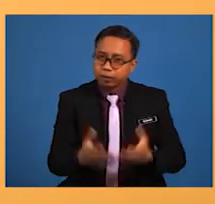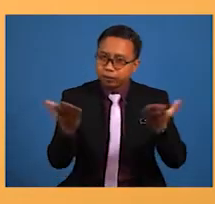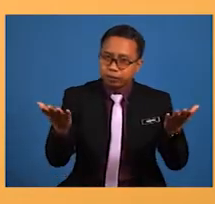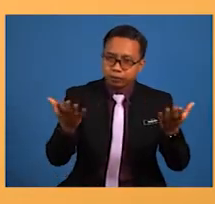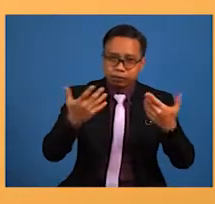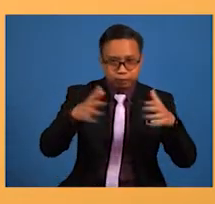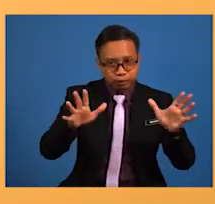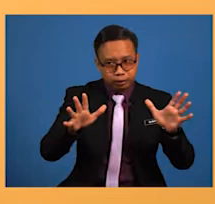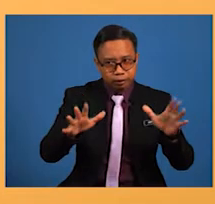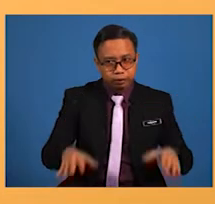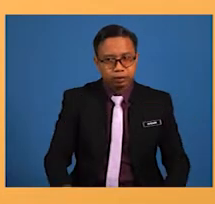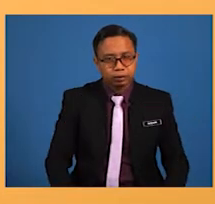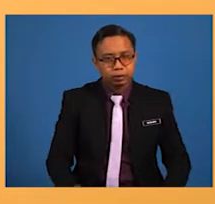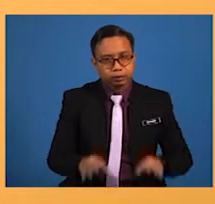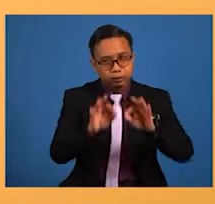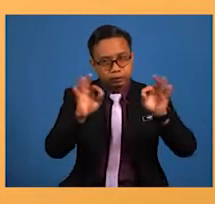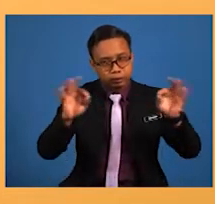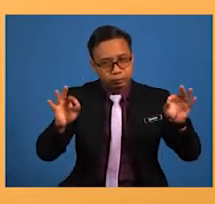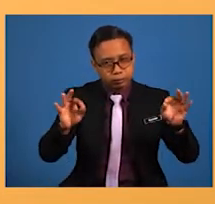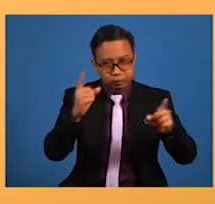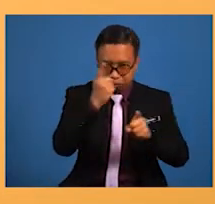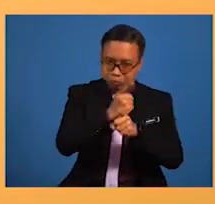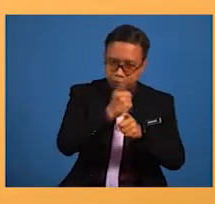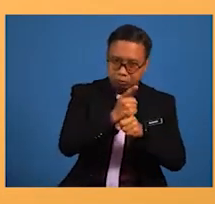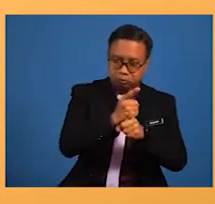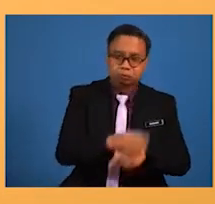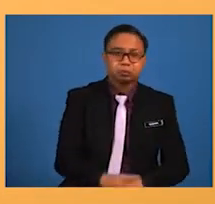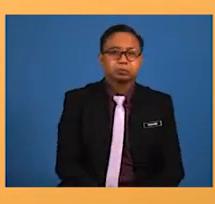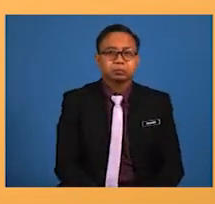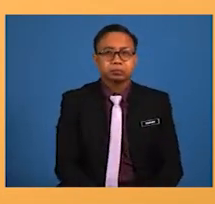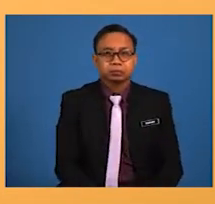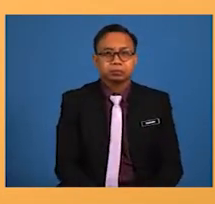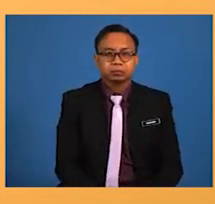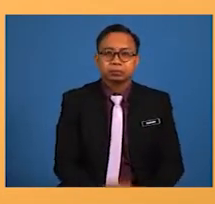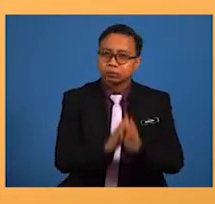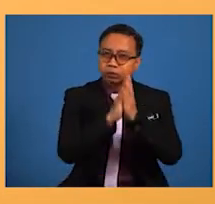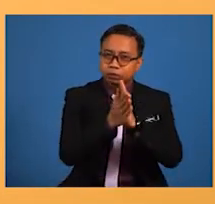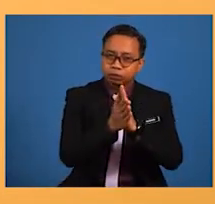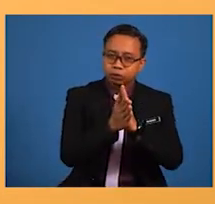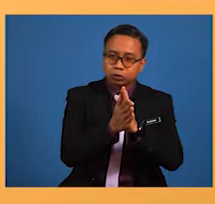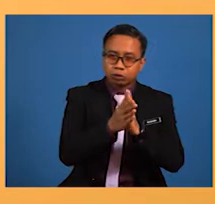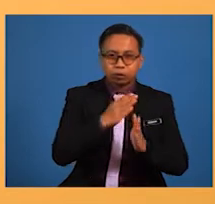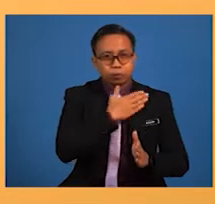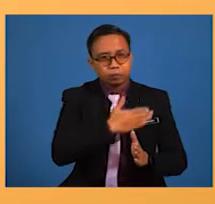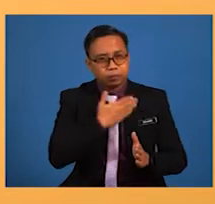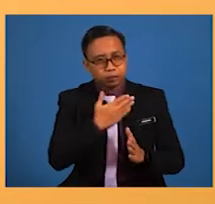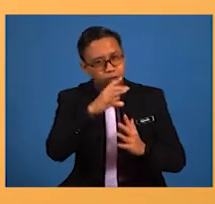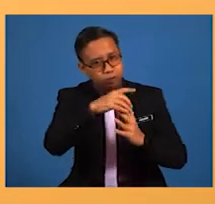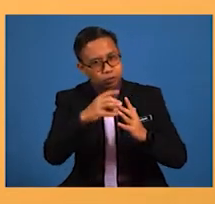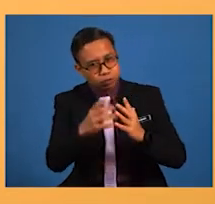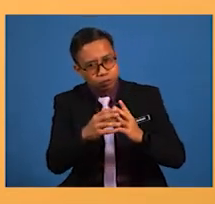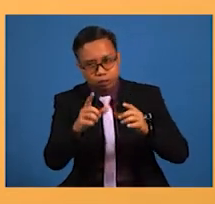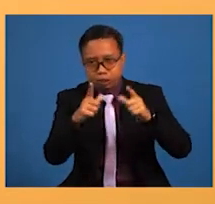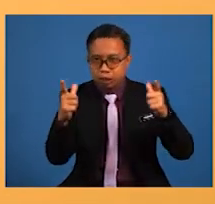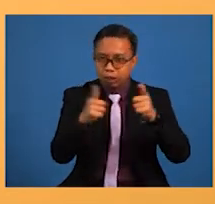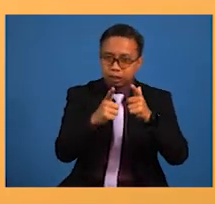There you have it. The statement is logical, isn't it? So, please choose the correct linker in